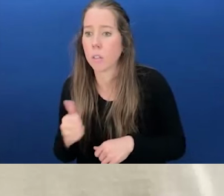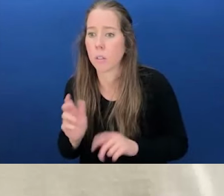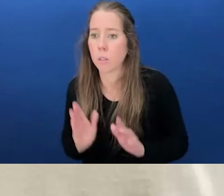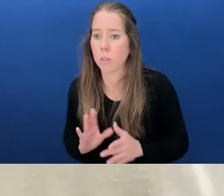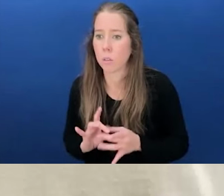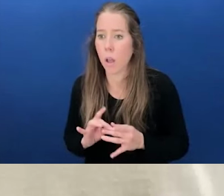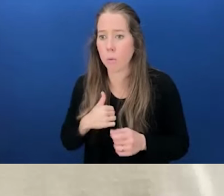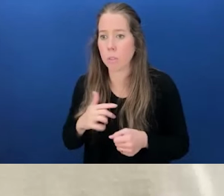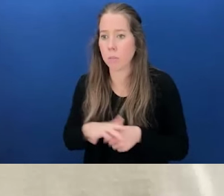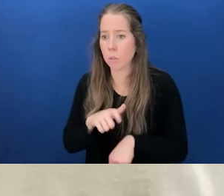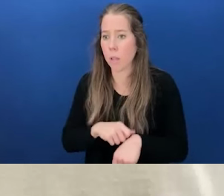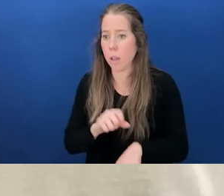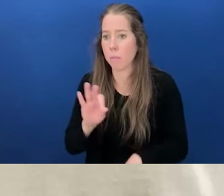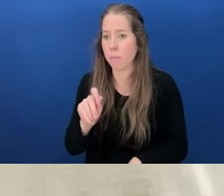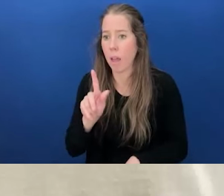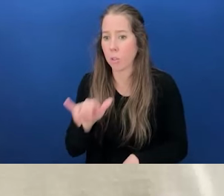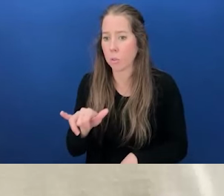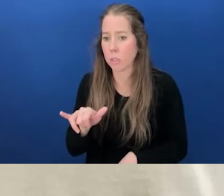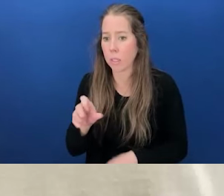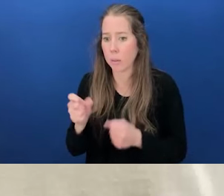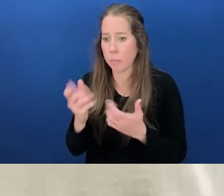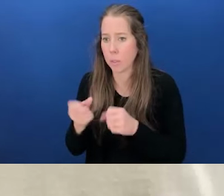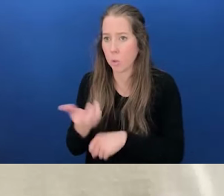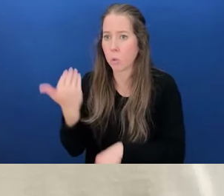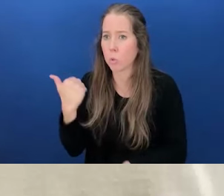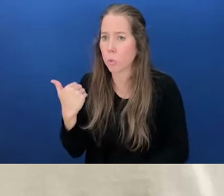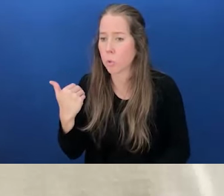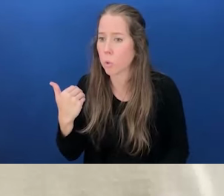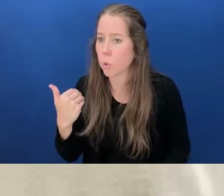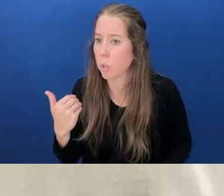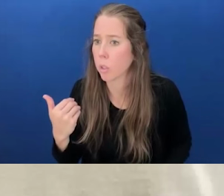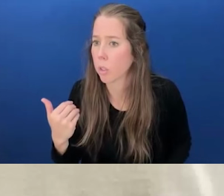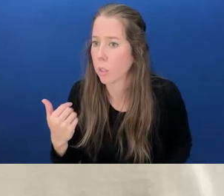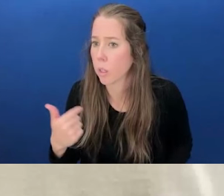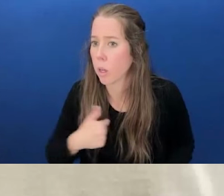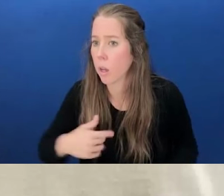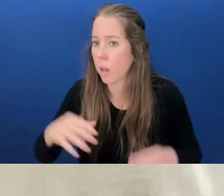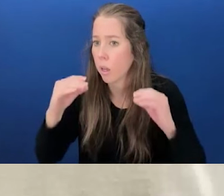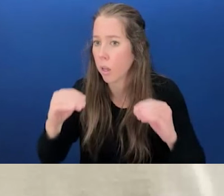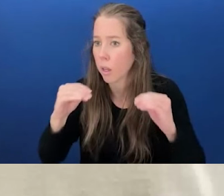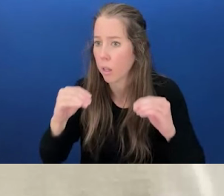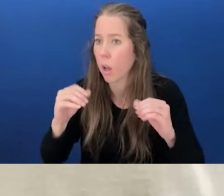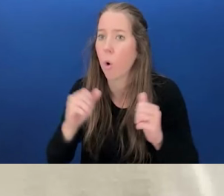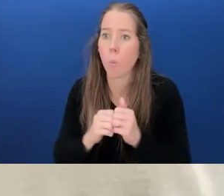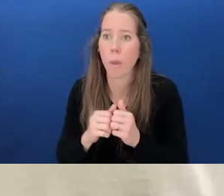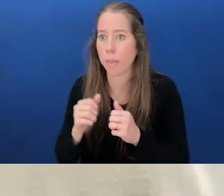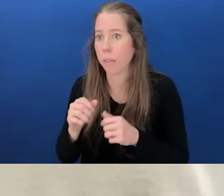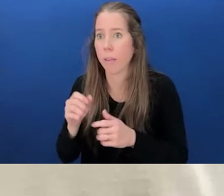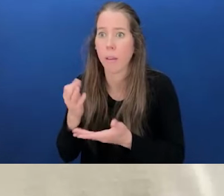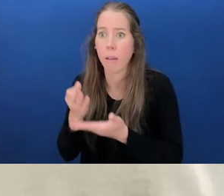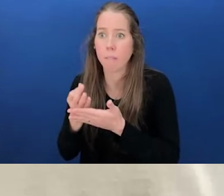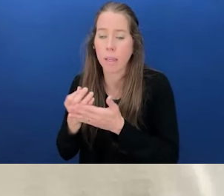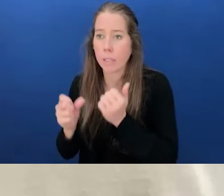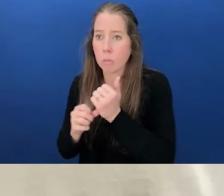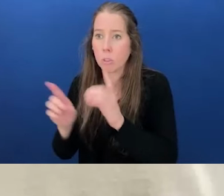faculty years ago, most of them were great, and we were fine, but, you know, I talked with the ones like financial aid director, and they were all friends of